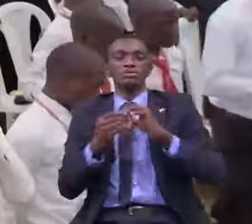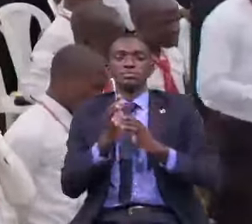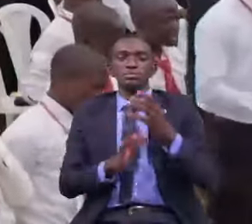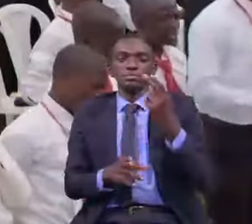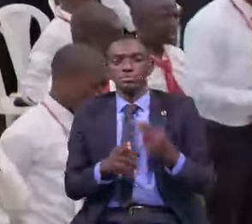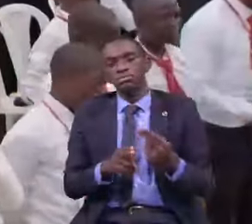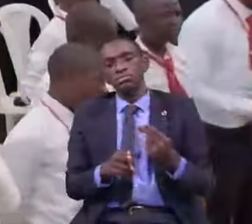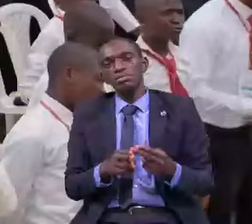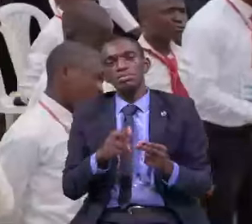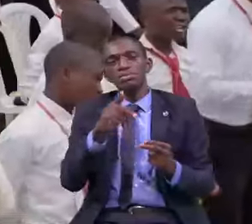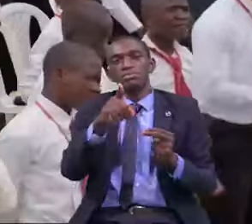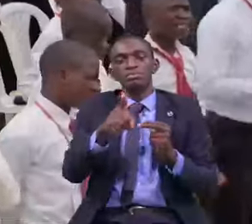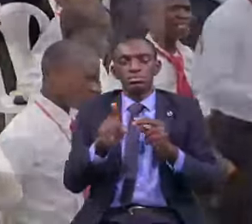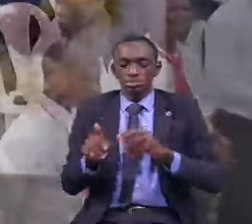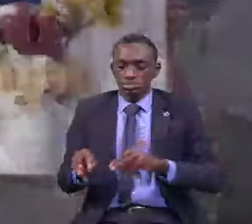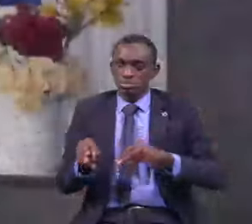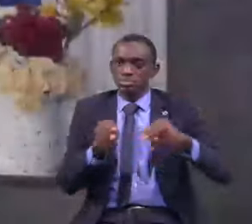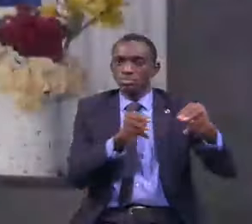You are moving on to glory.